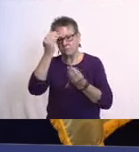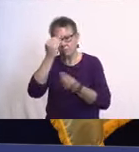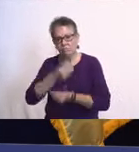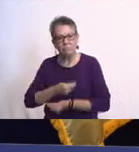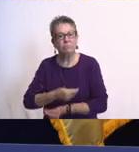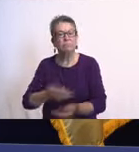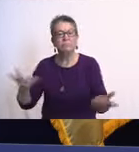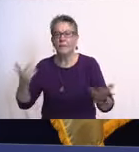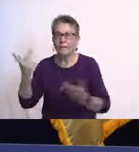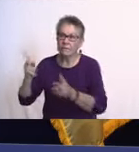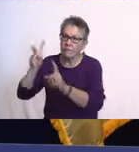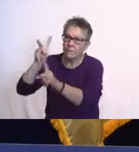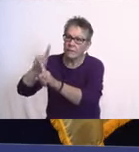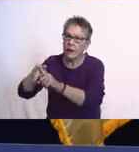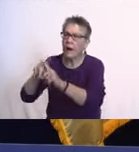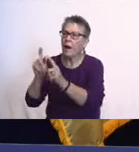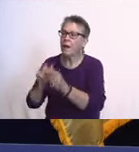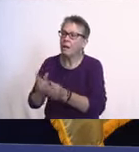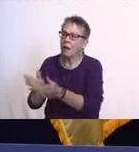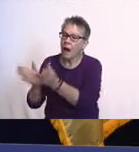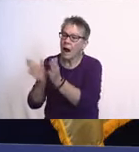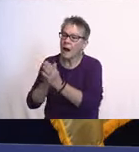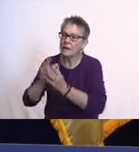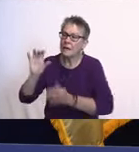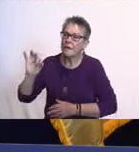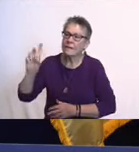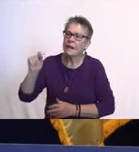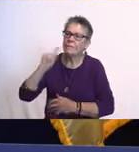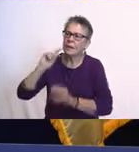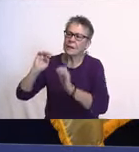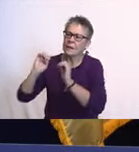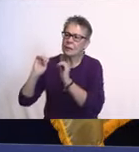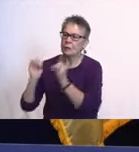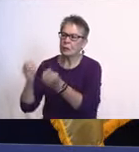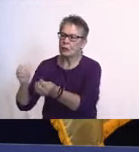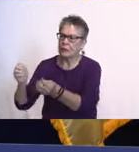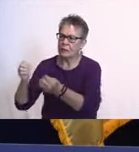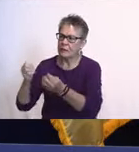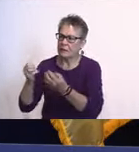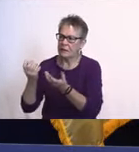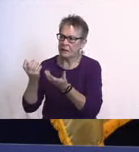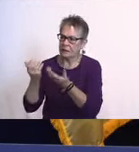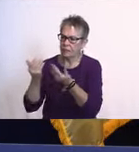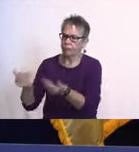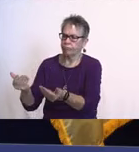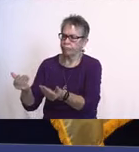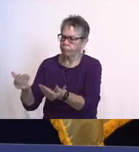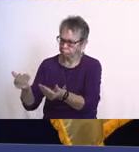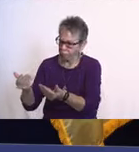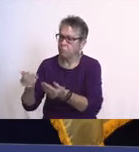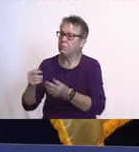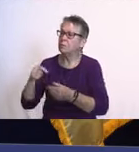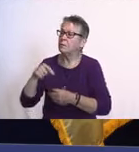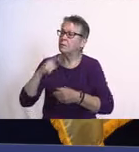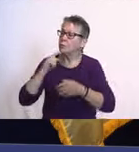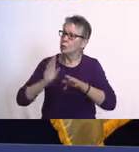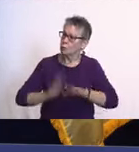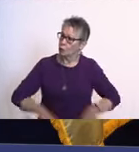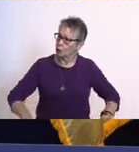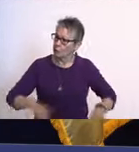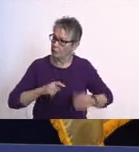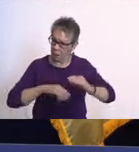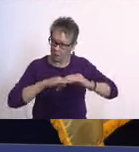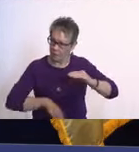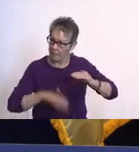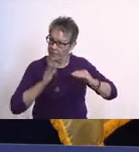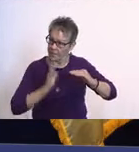Administration for emergency use authorization for a 2-dose vaccine for children between the ages of